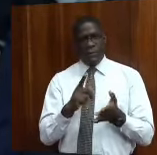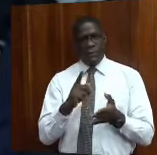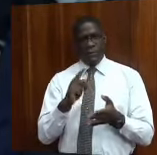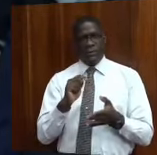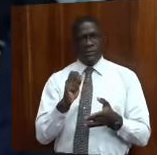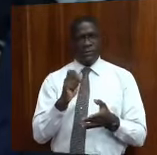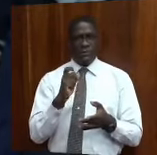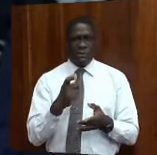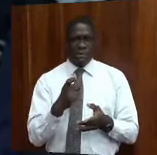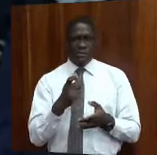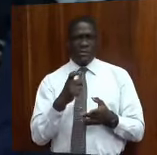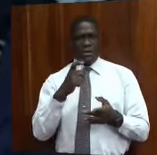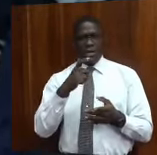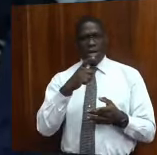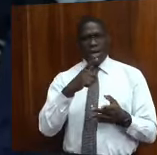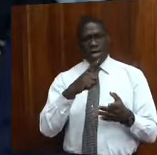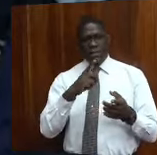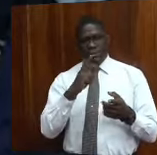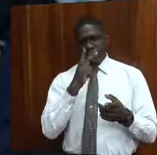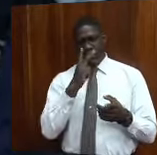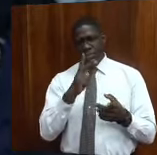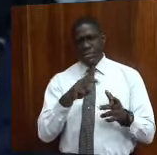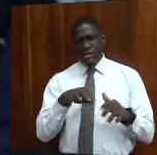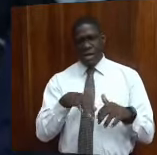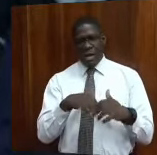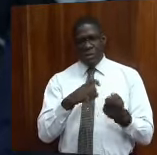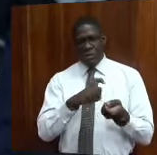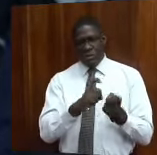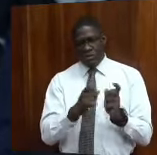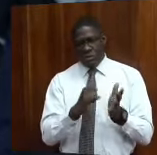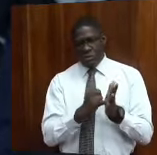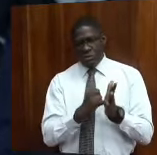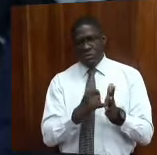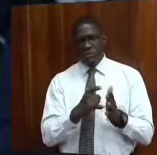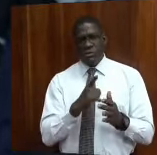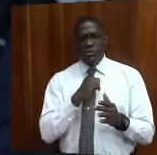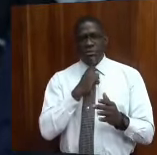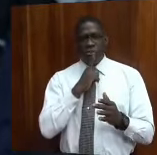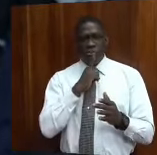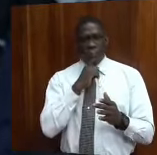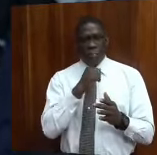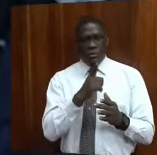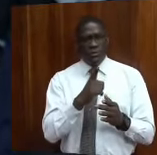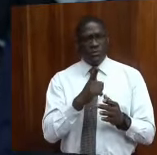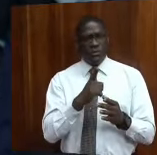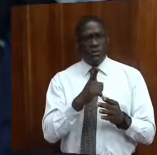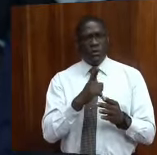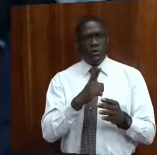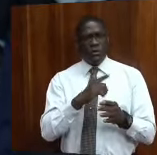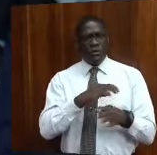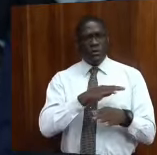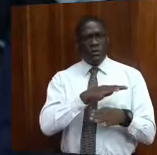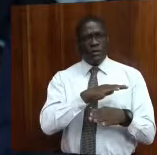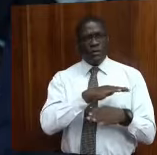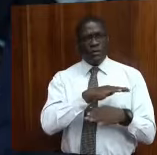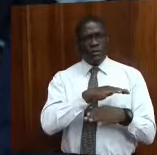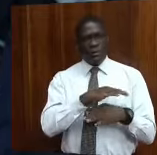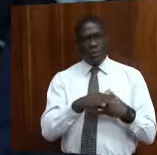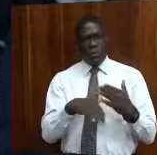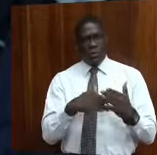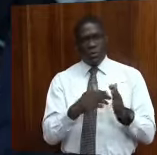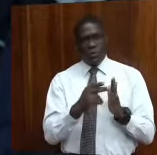the right types of investment, the government of St. Lucia will undertake a comprehensive revision of its tax policies